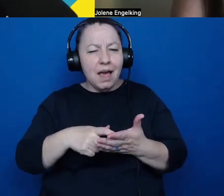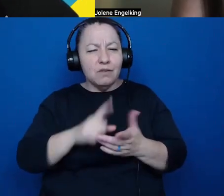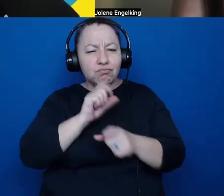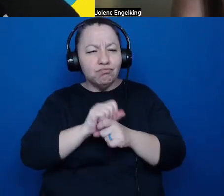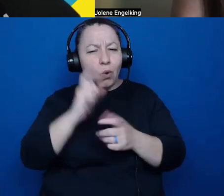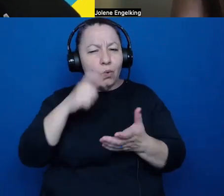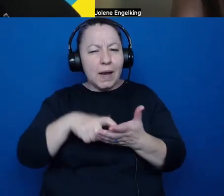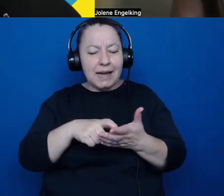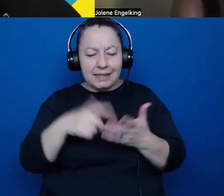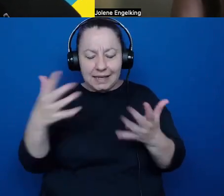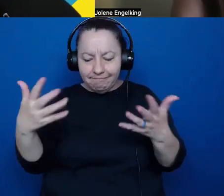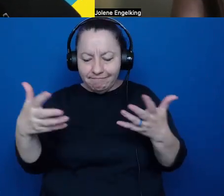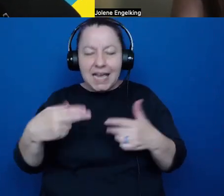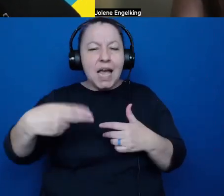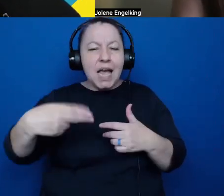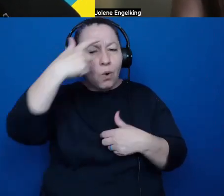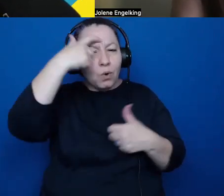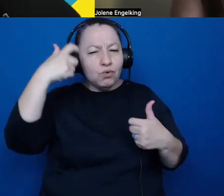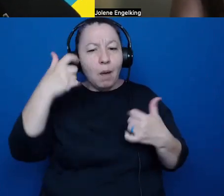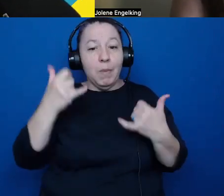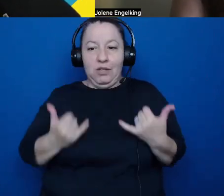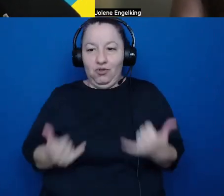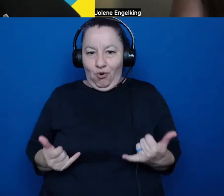the historical trauma is current.